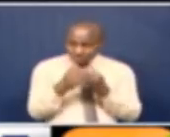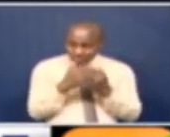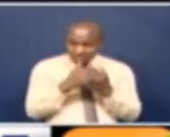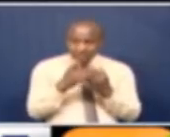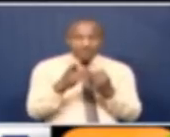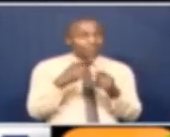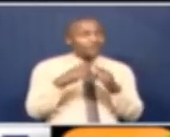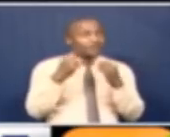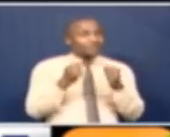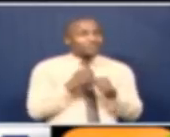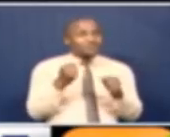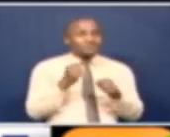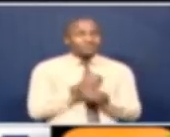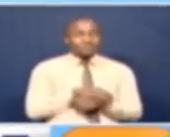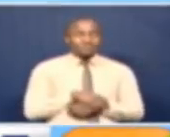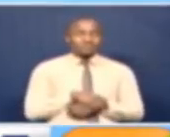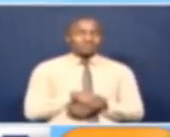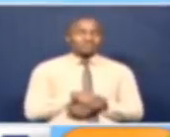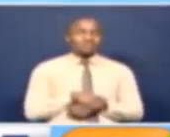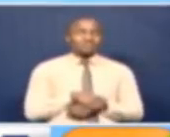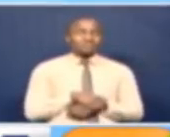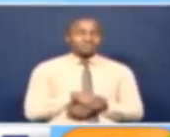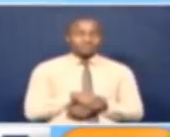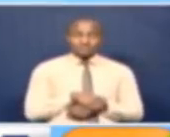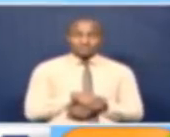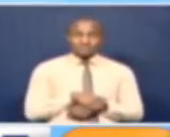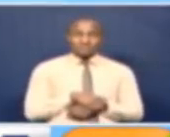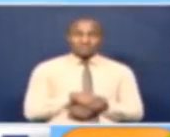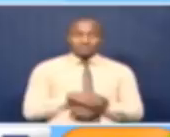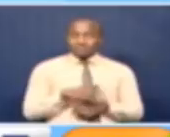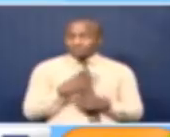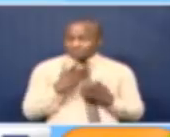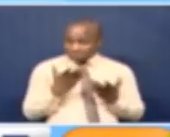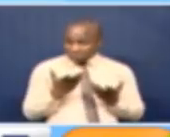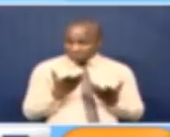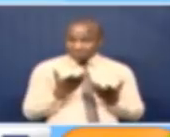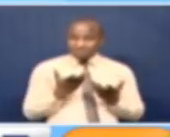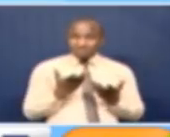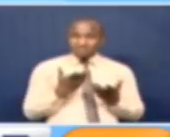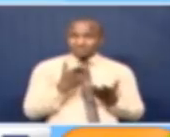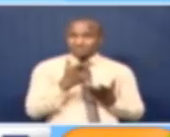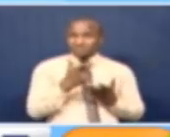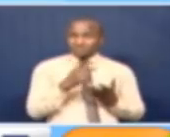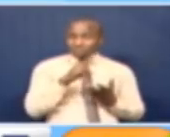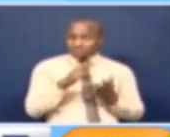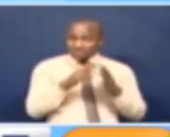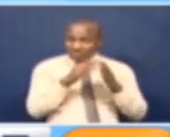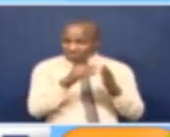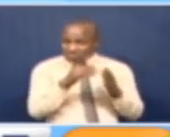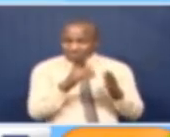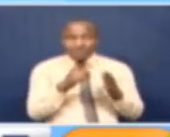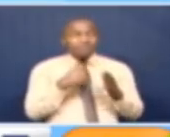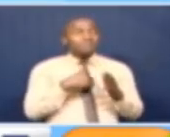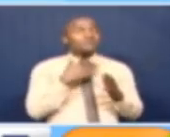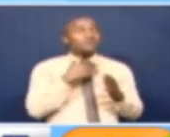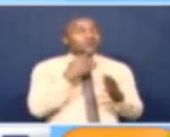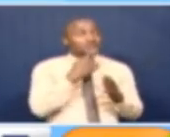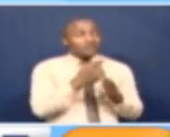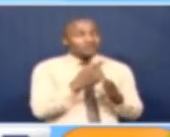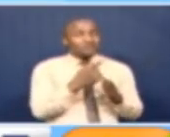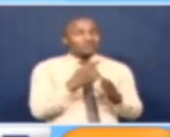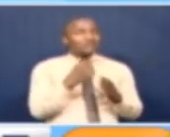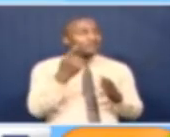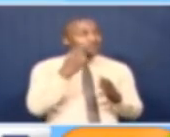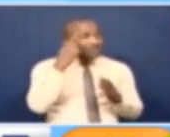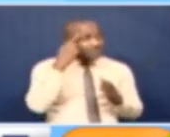do that. So how many officers killed those 2,000 cows? Mm. It is an APC, my brother. Mm, okay. You know, and let me tell you, the only reason why this